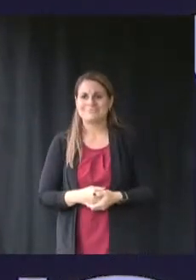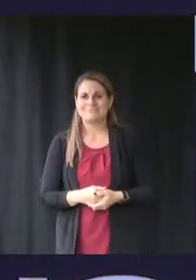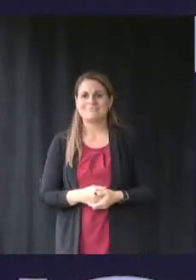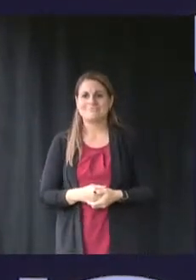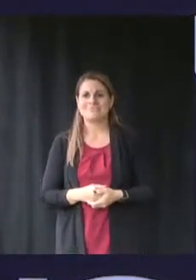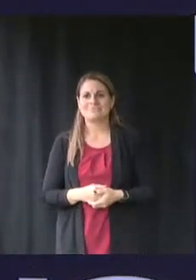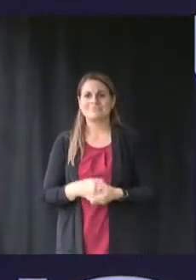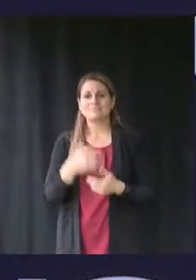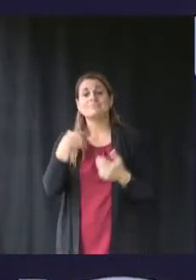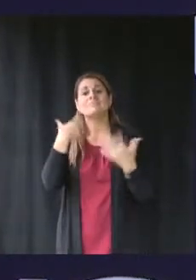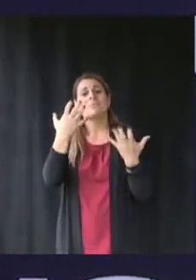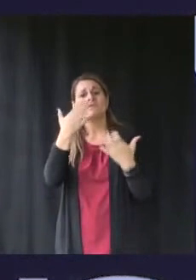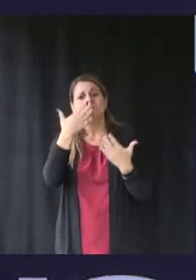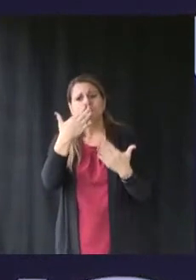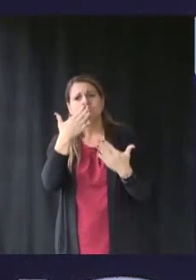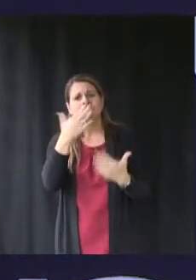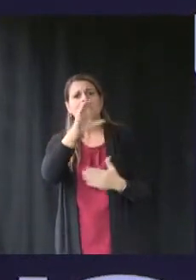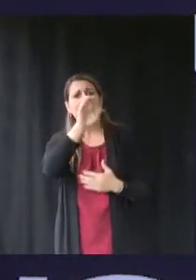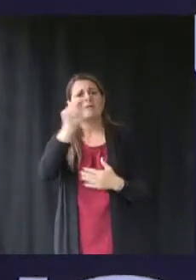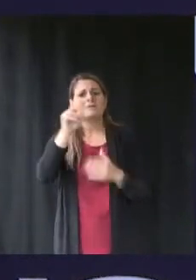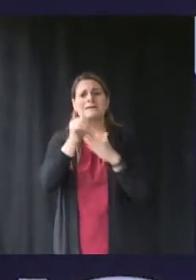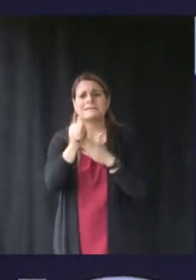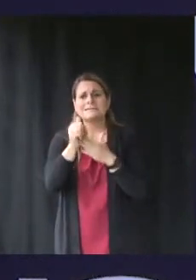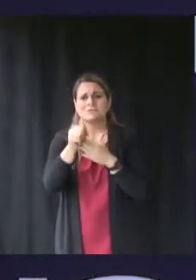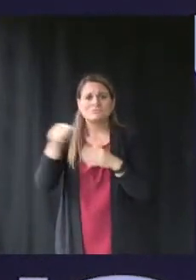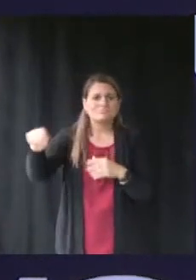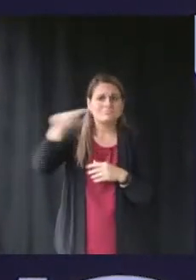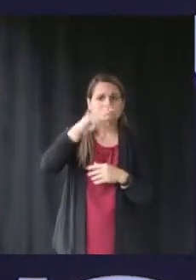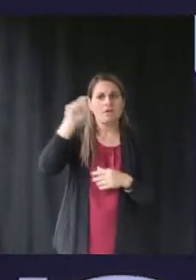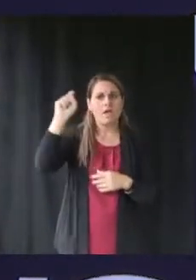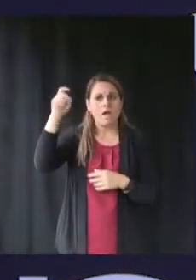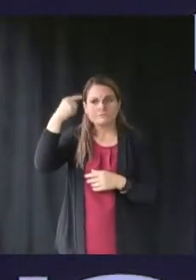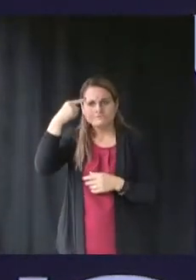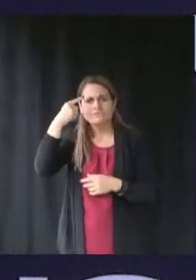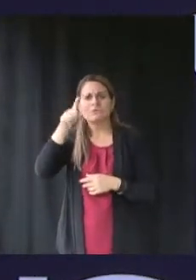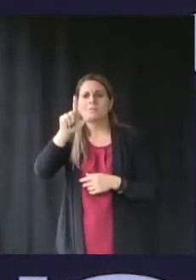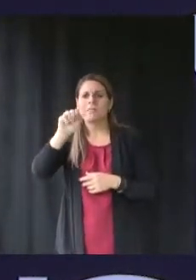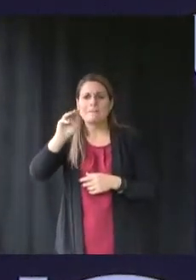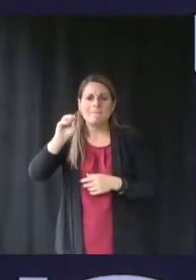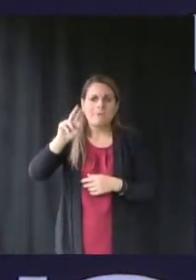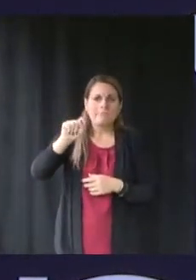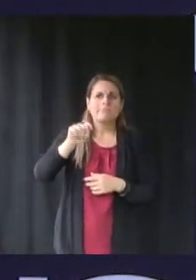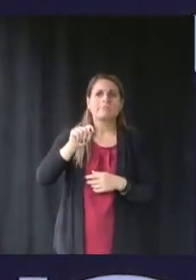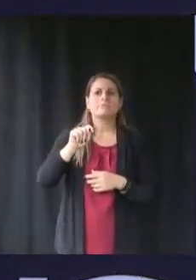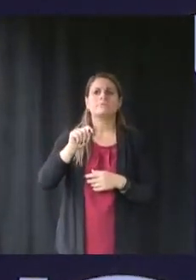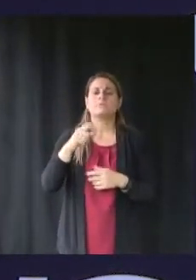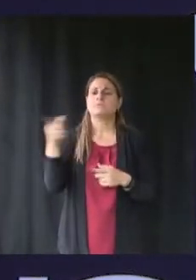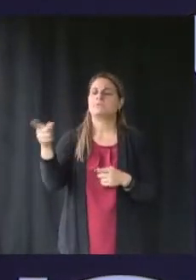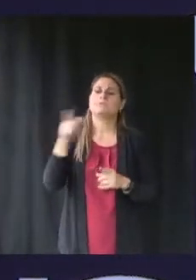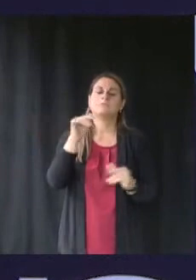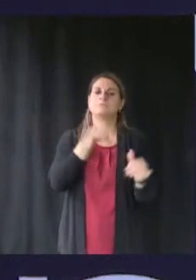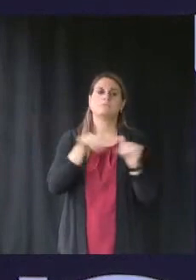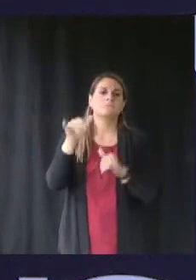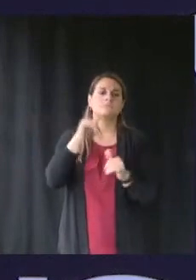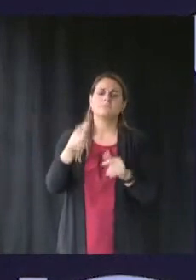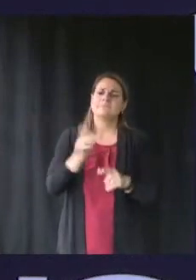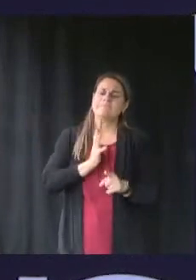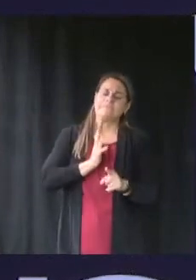been spending time with me today. Governor Lamont, you're one of the finest governors in the country. I'm not being